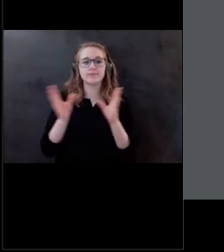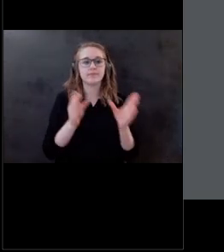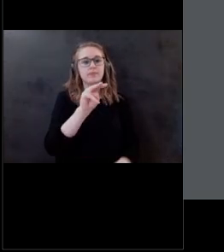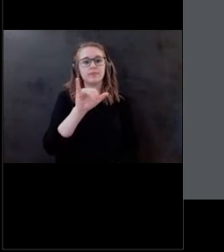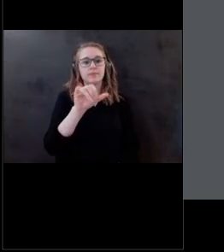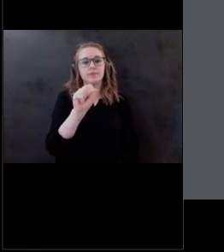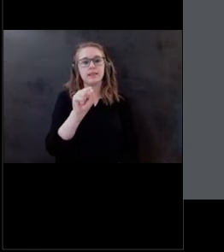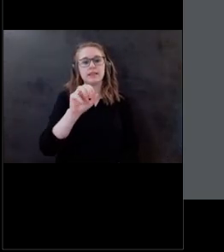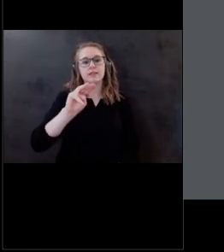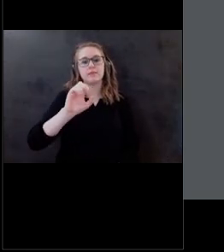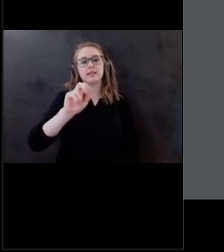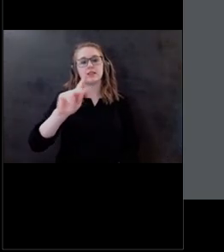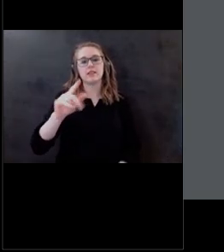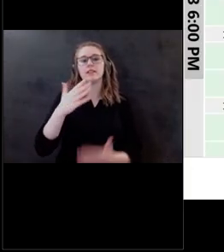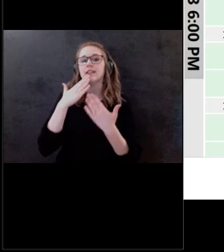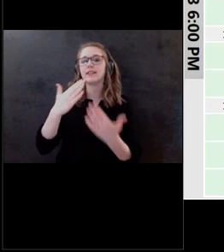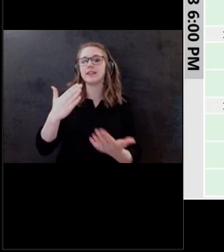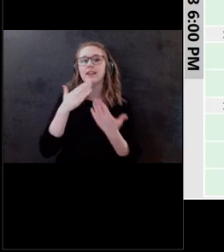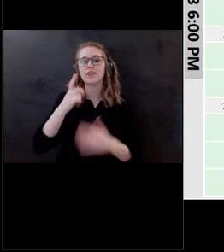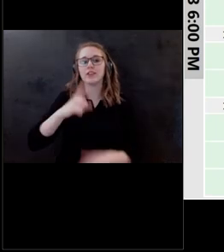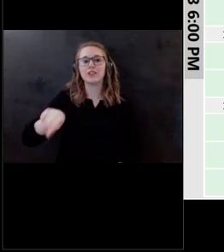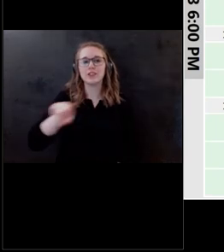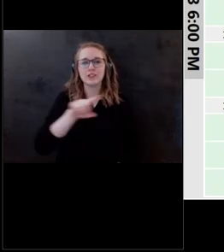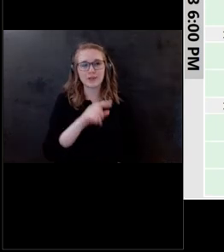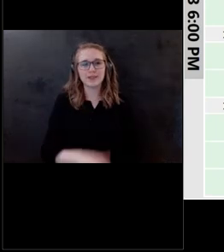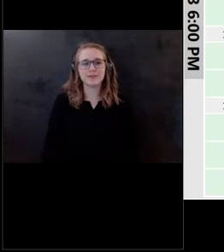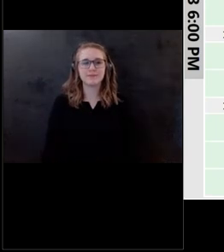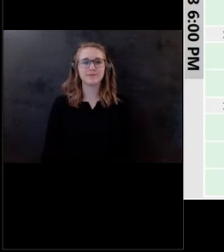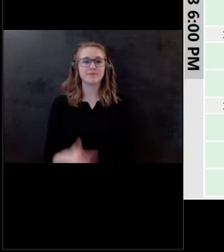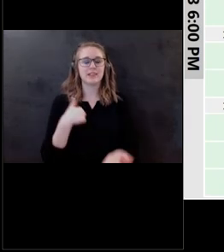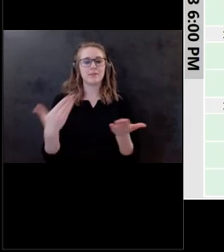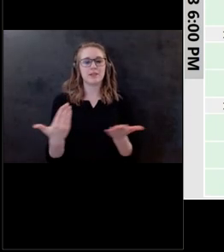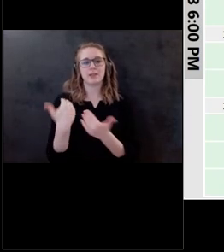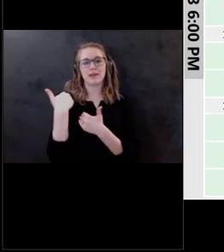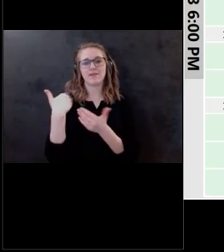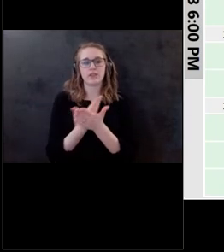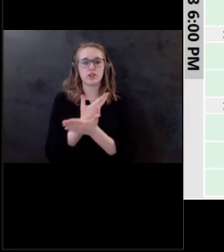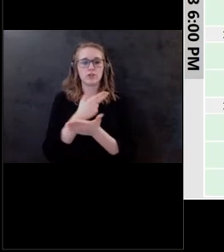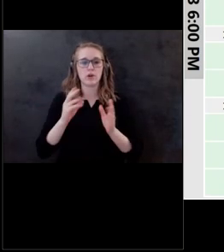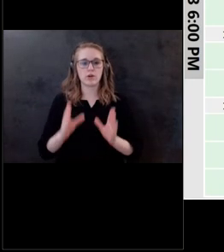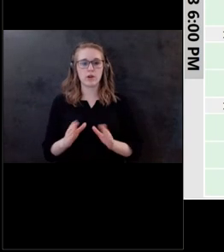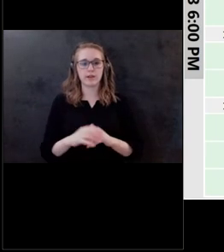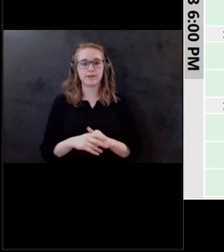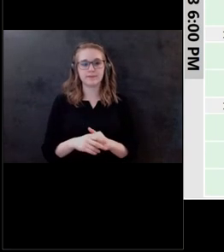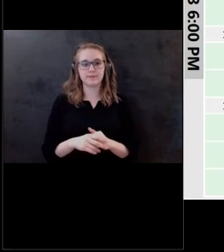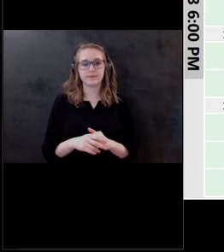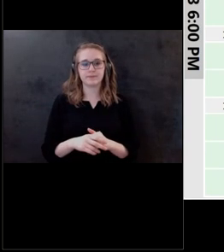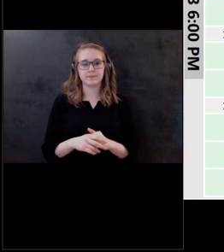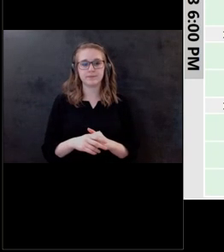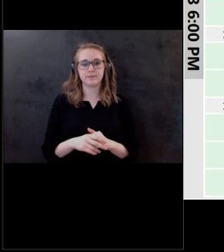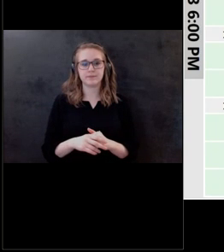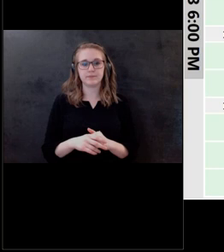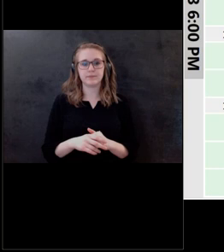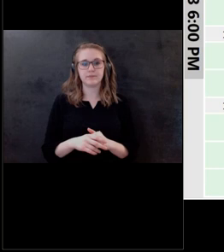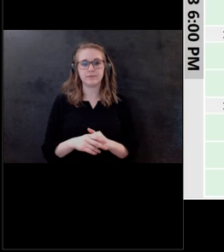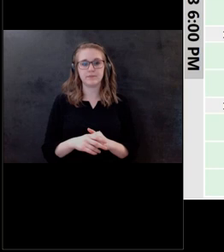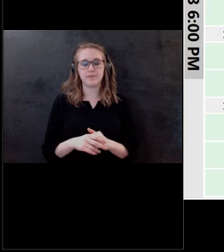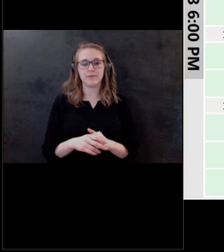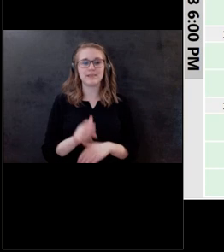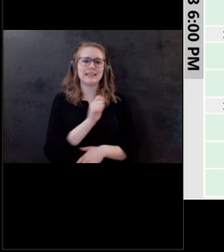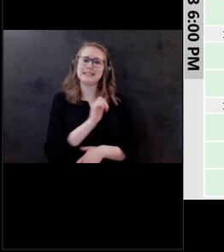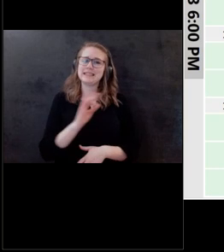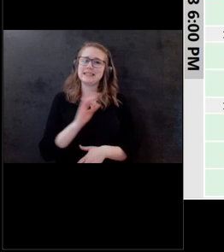Thank you very much, Mr. Chairman, members of the board, Bonnie Minskel. I'm here on behalf of the new owner. So, and staff did a great job